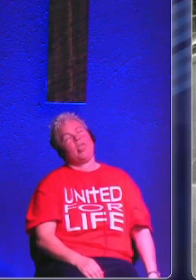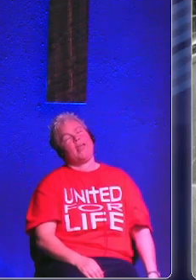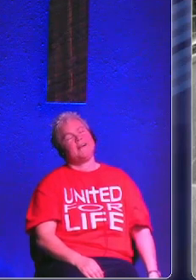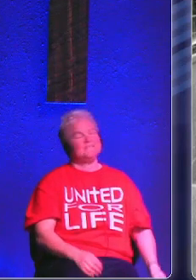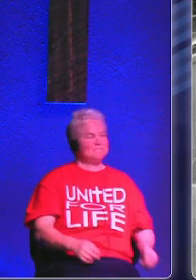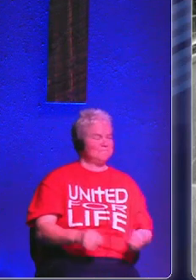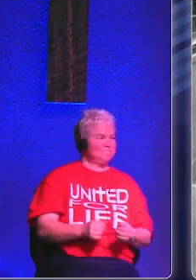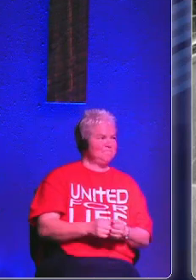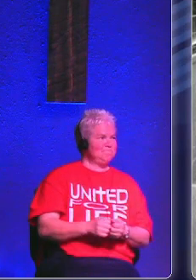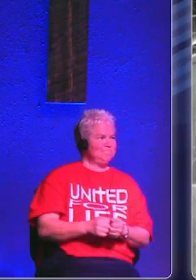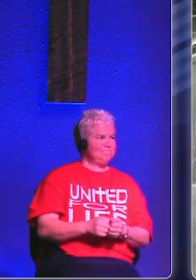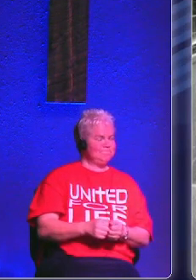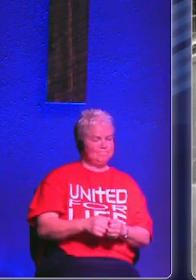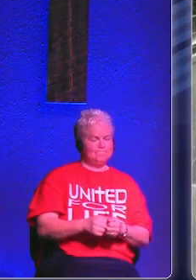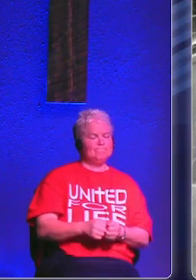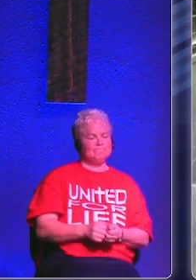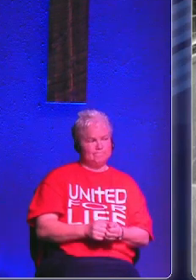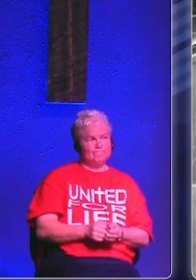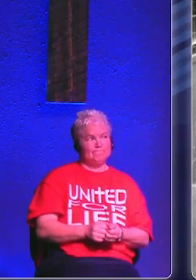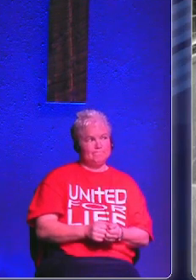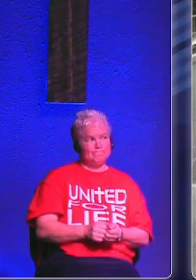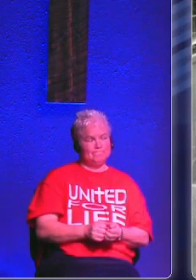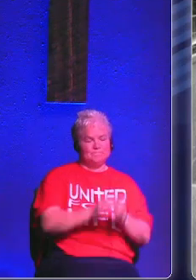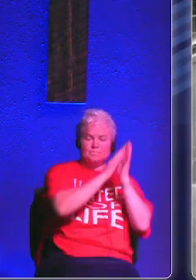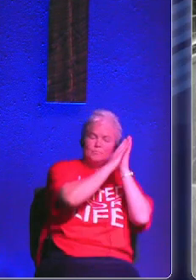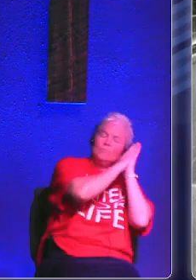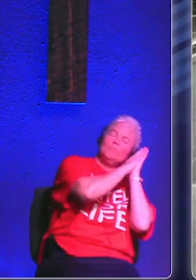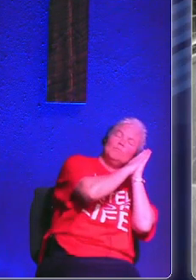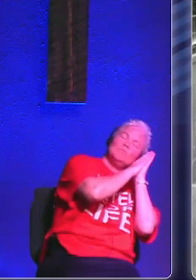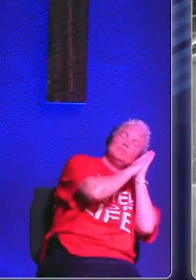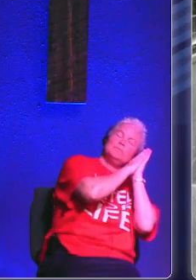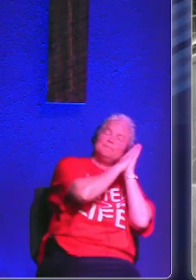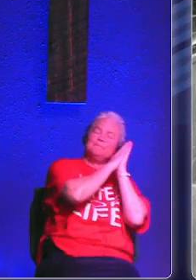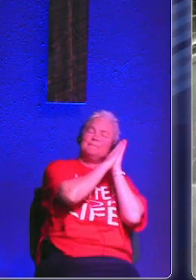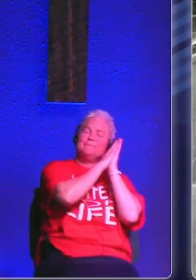exhaustion. That just seems so tiring, doesn't it? The